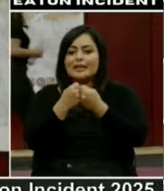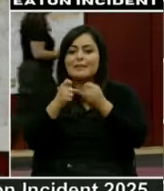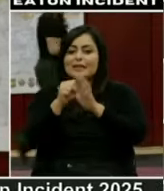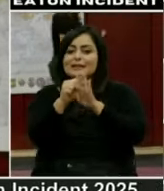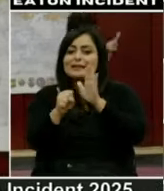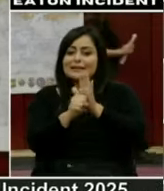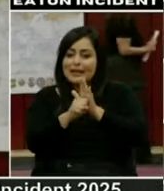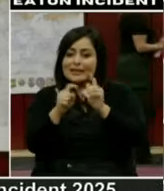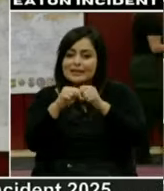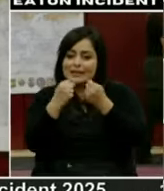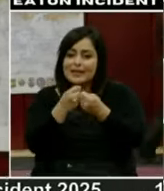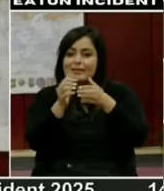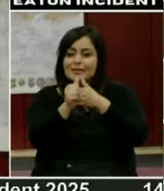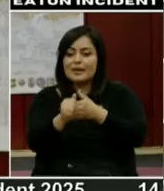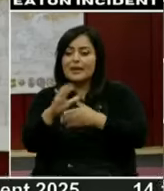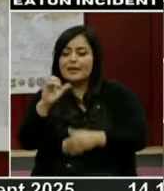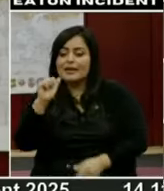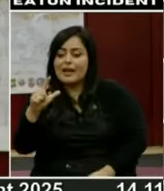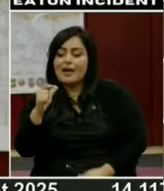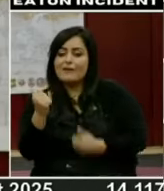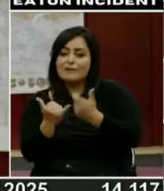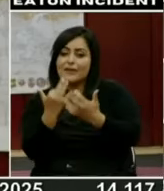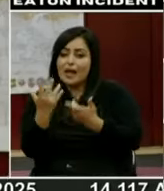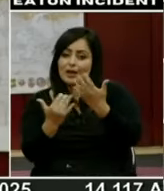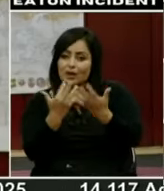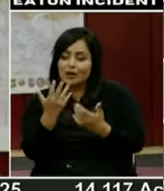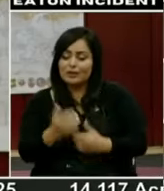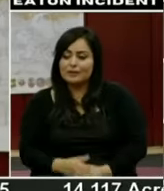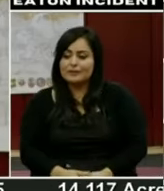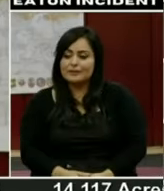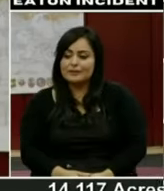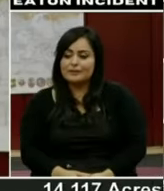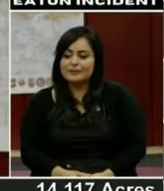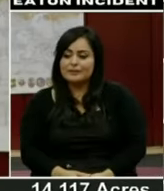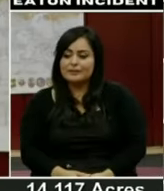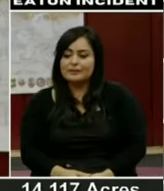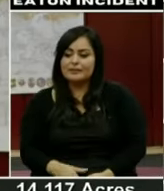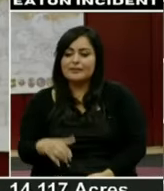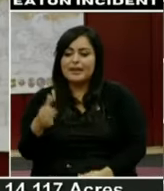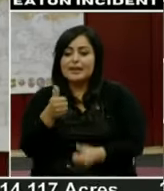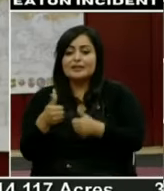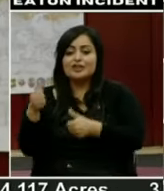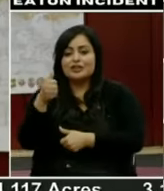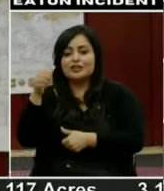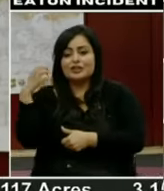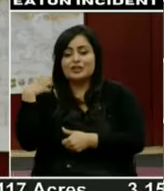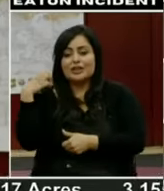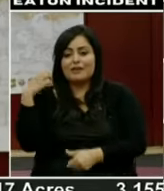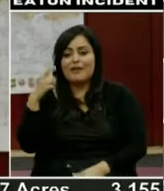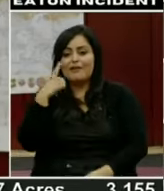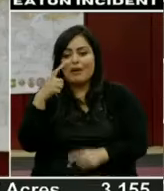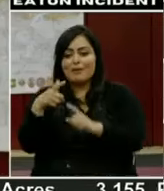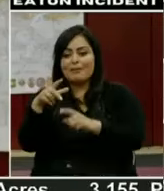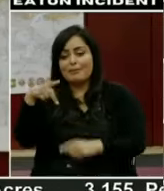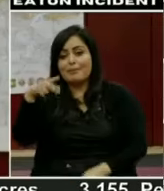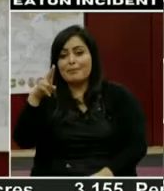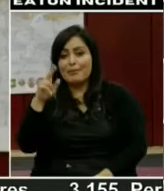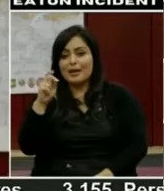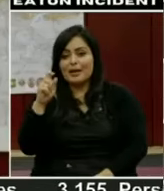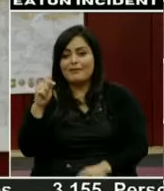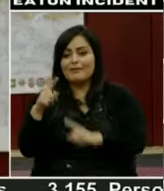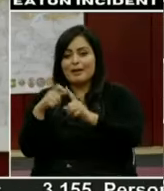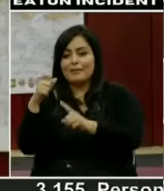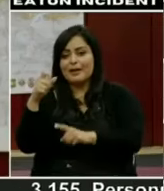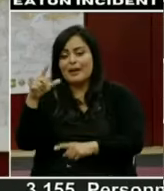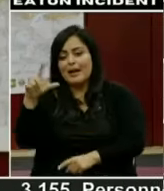incident management team from CAL FIRE. We got Chief Puckett from the LA County Fire Department leading